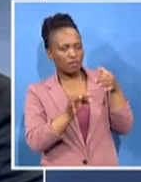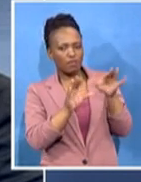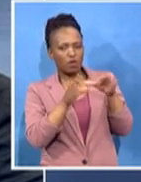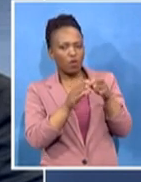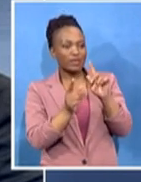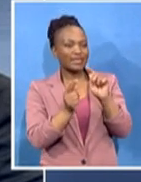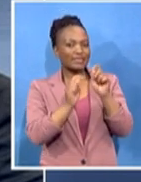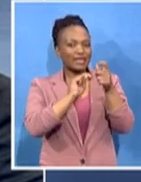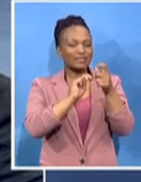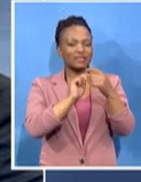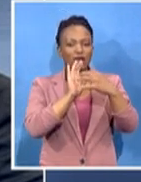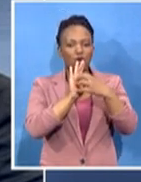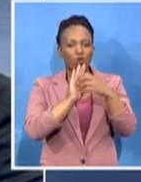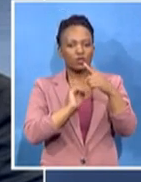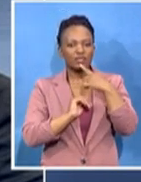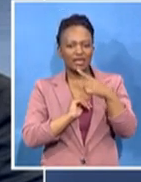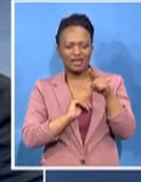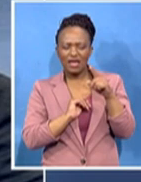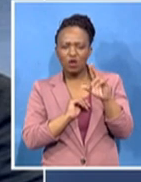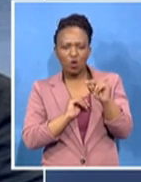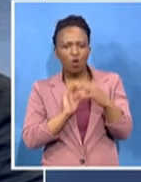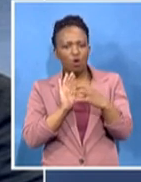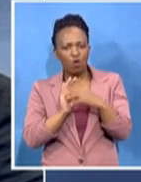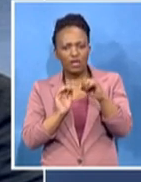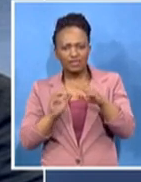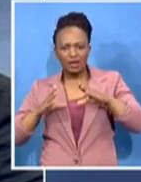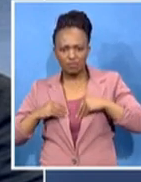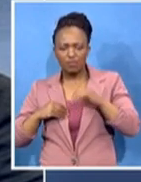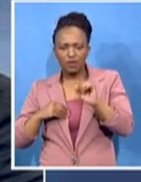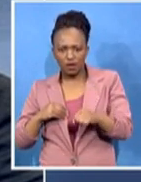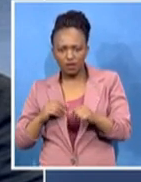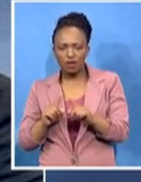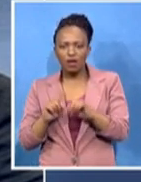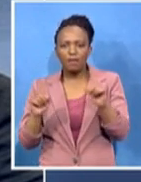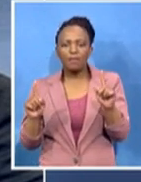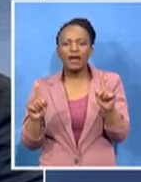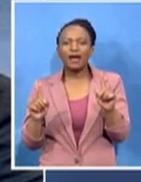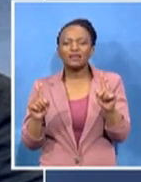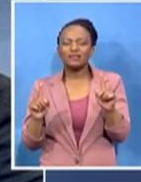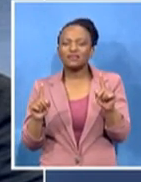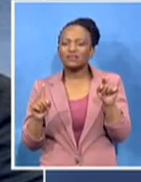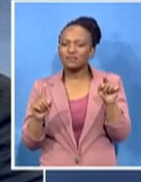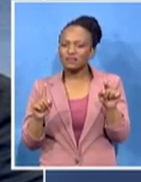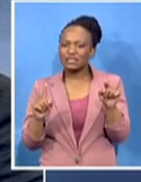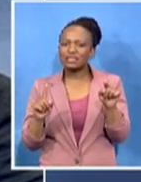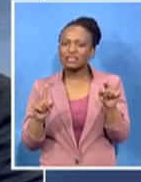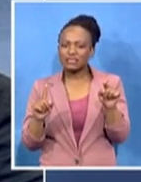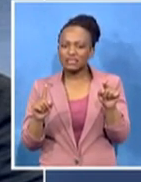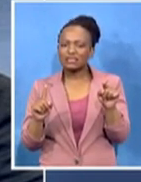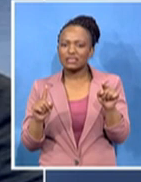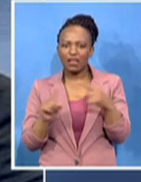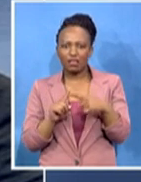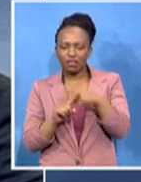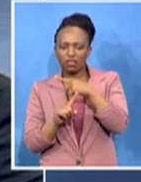is acceptable to us, but it offends the Heraldry Act. So we thought we should give them information so that when